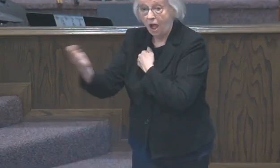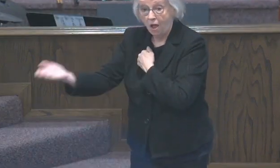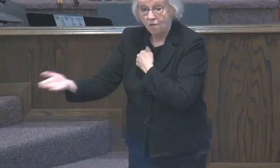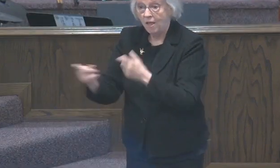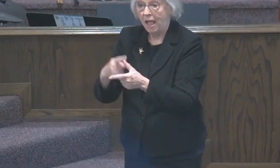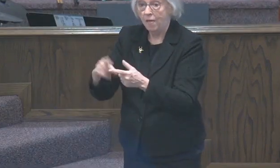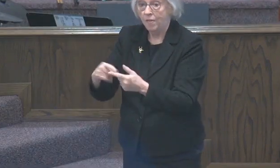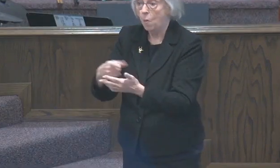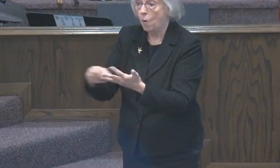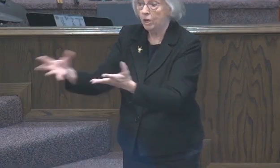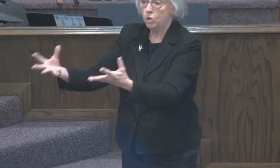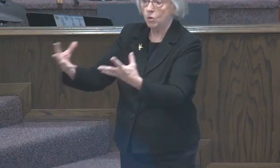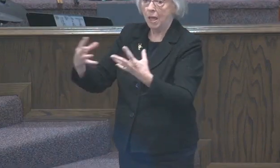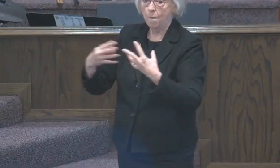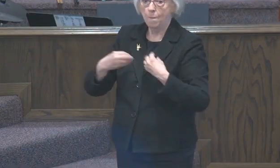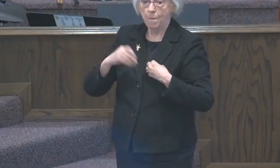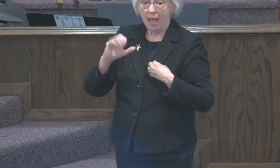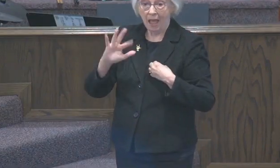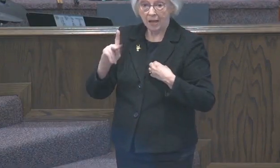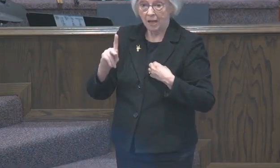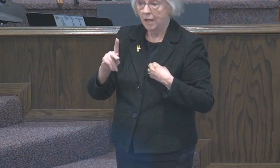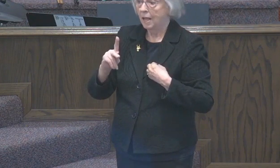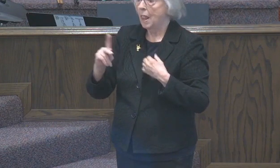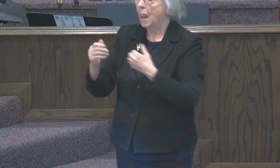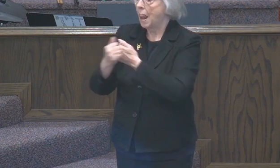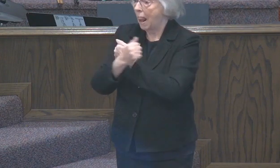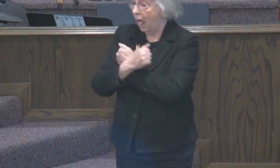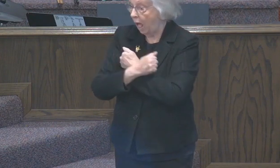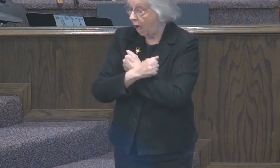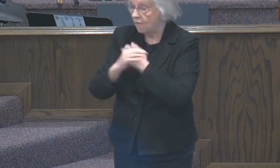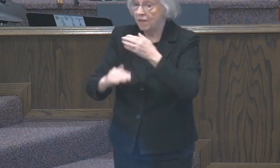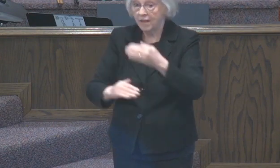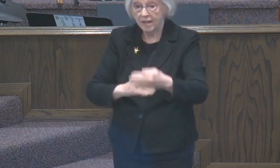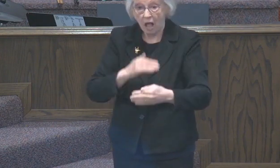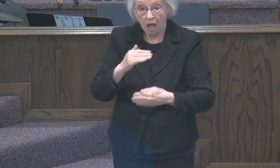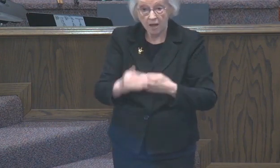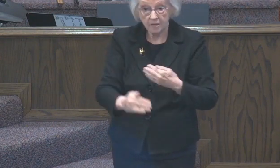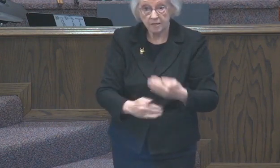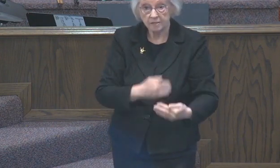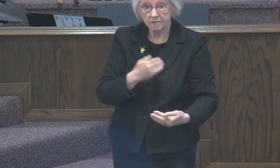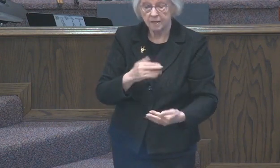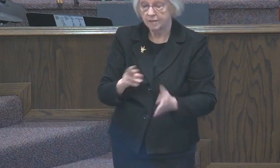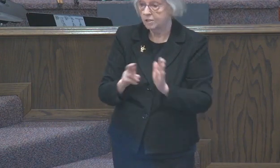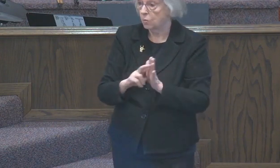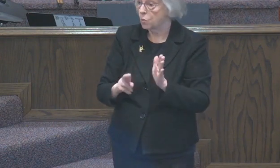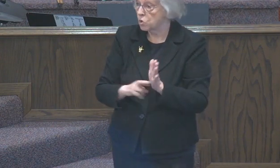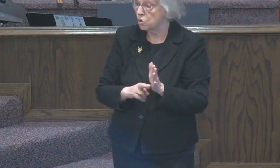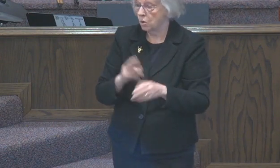first. You act first. You see, there's a big difference